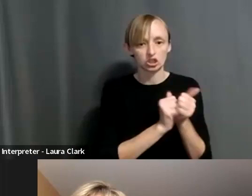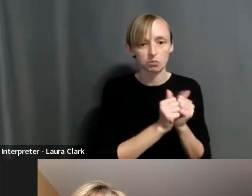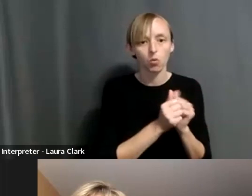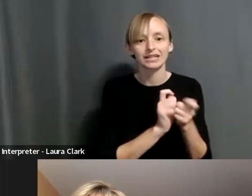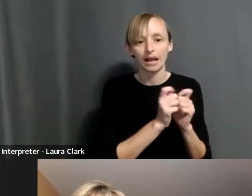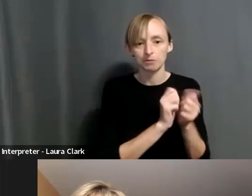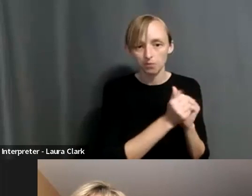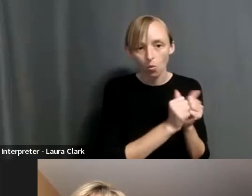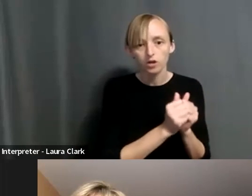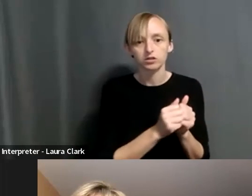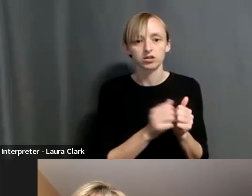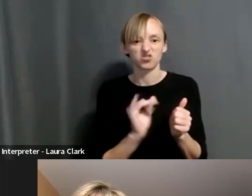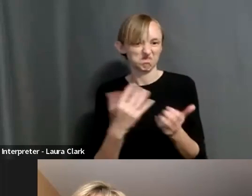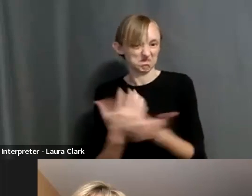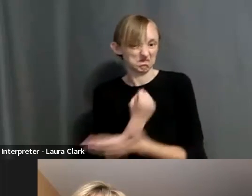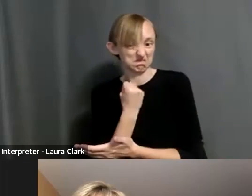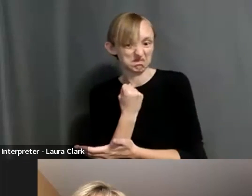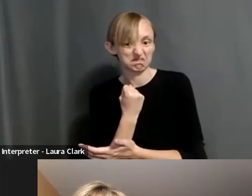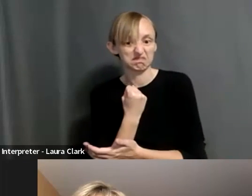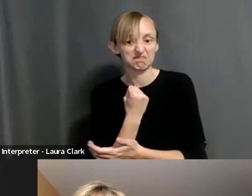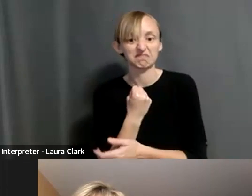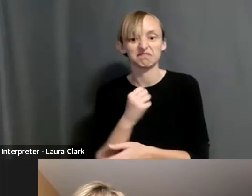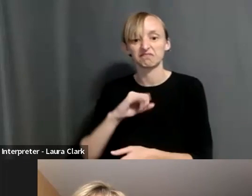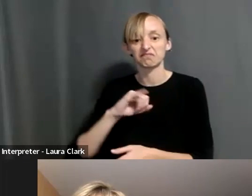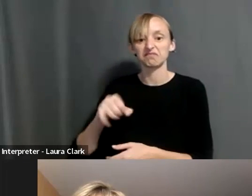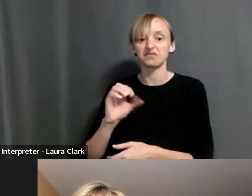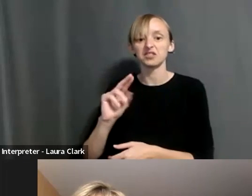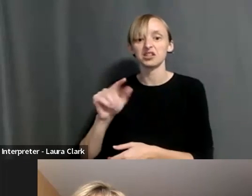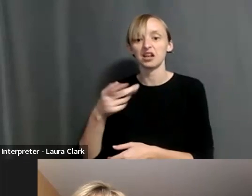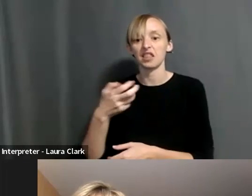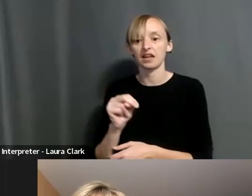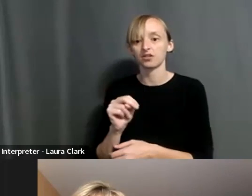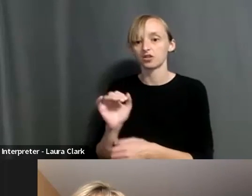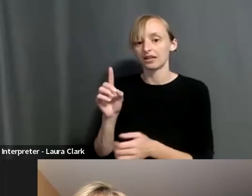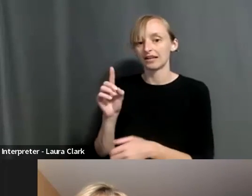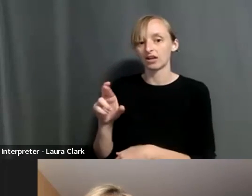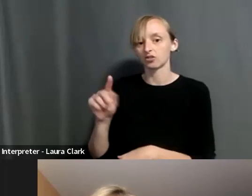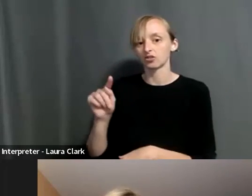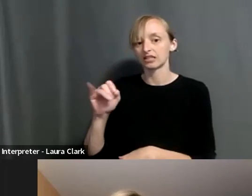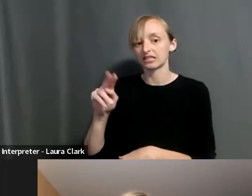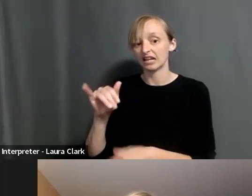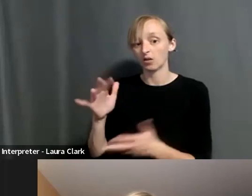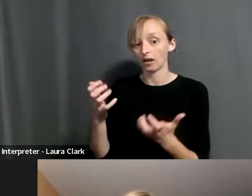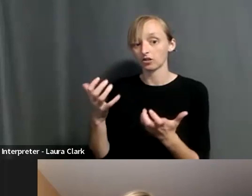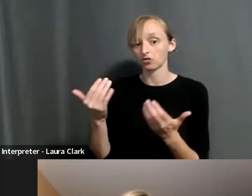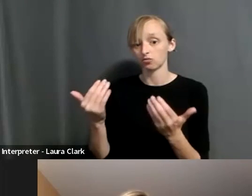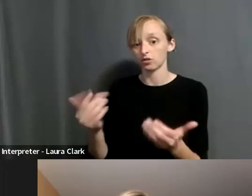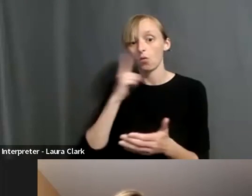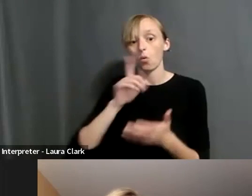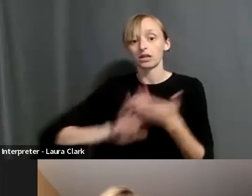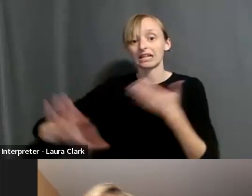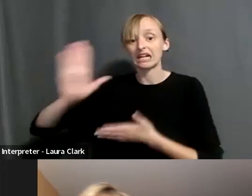such. yeah, Yeah, and I know Dr. Tinney definitely had some thoughts on that too. In terms of collegiate